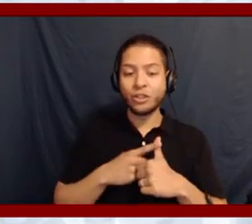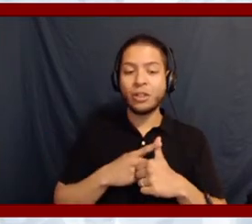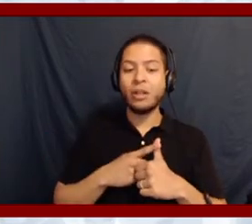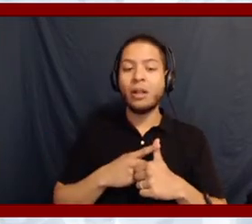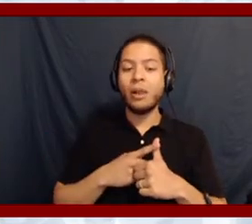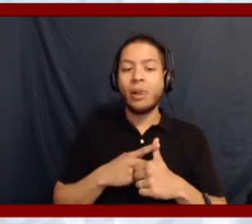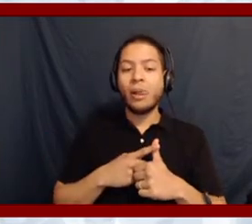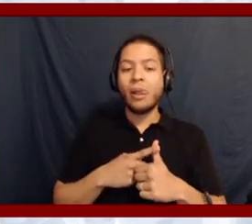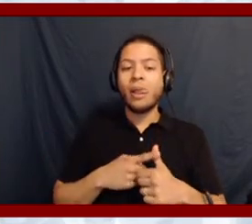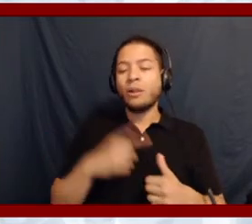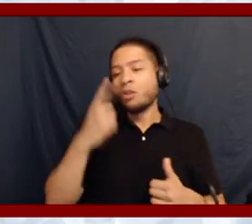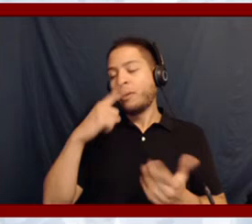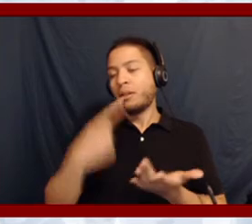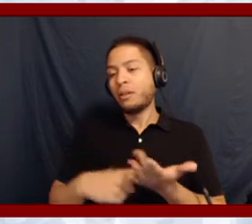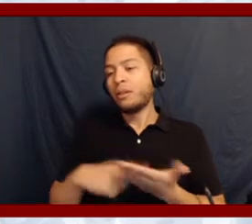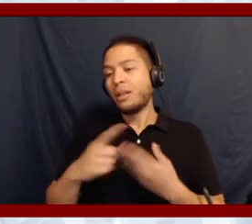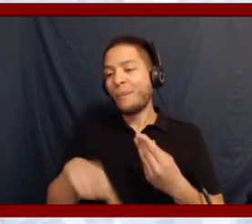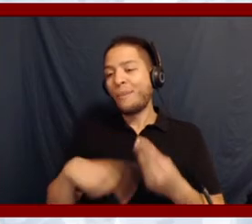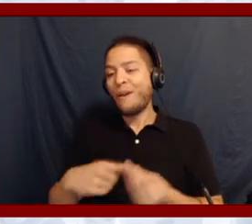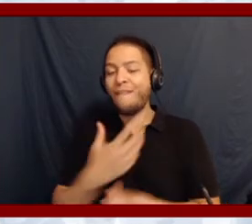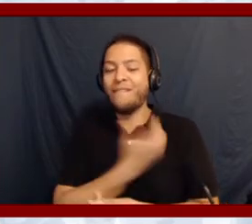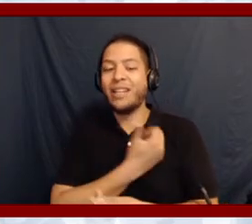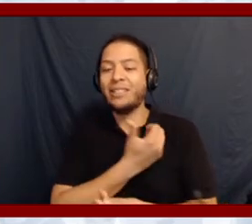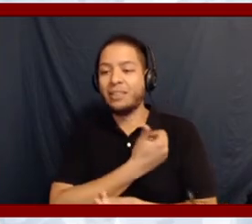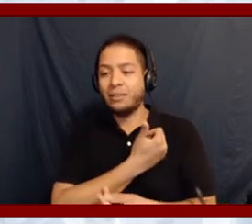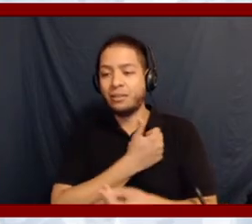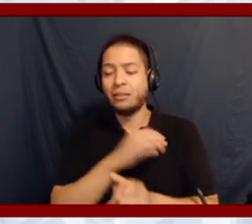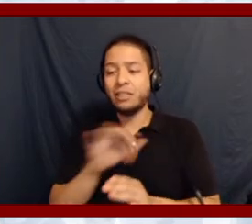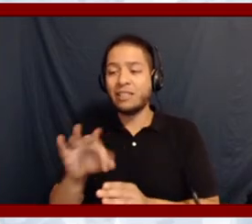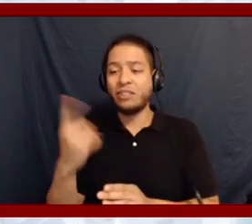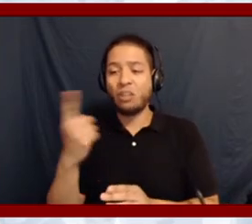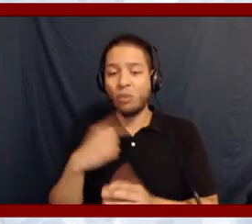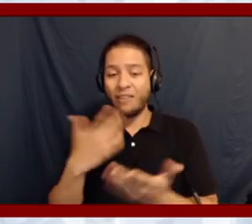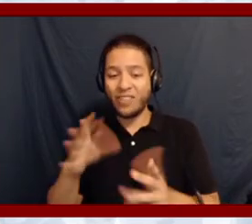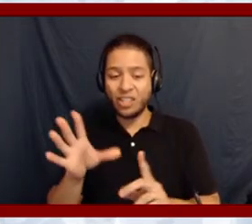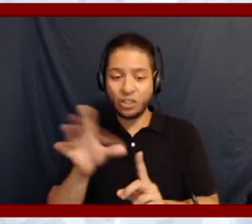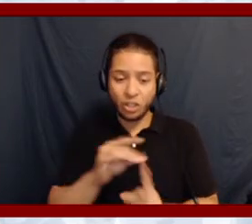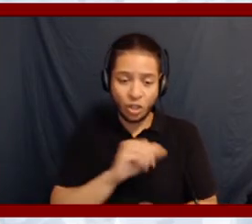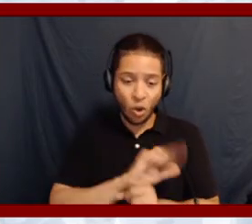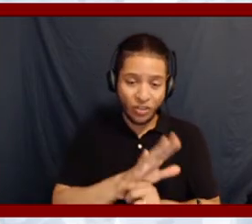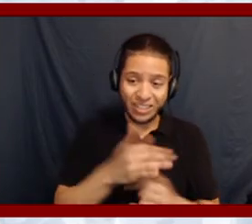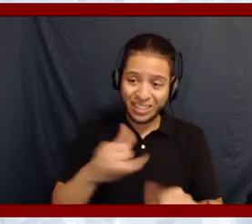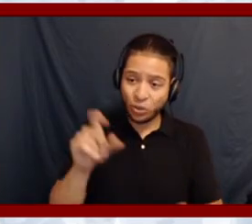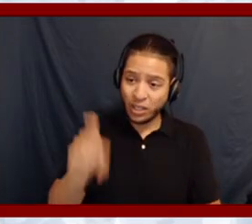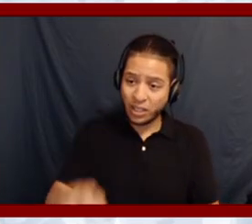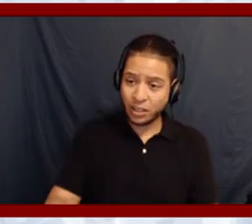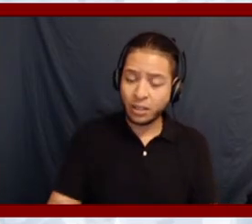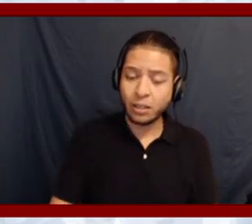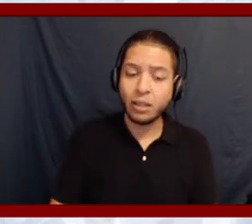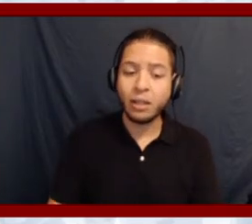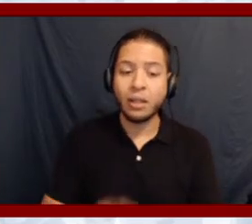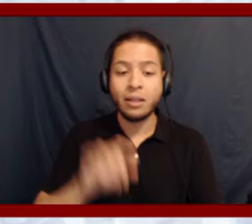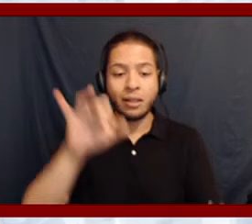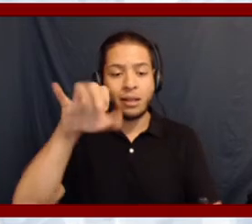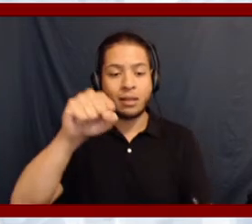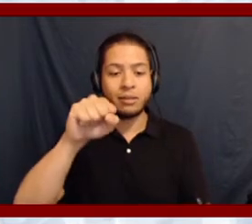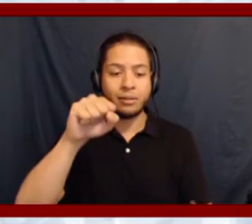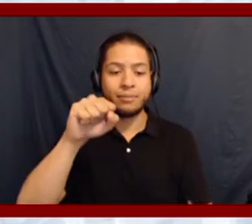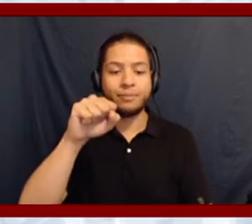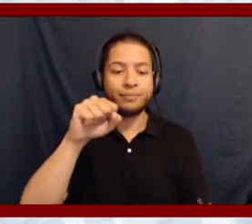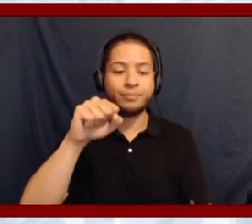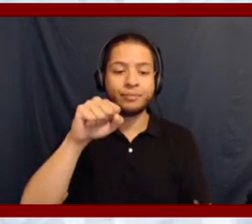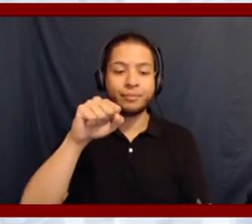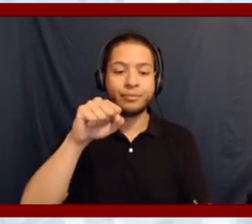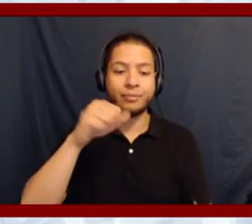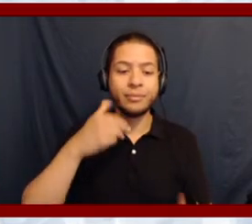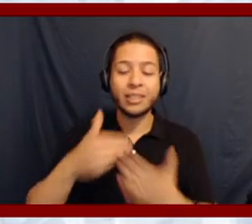of the details regarding the vaccine? Specifically, if somebody's had COVID, do they need the vaccine? The answer is yes, because even though COVID